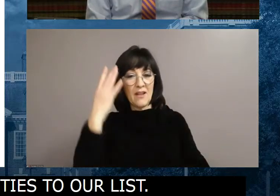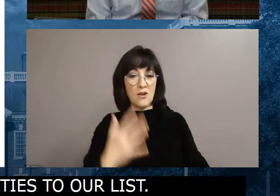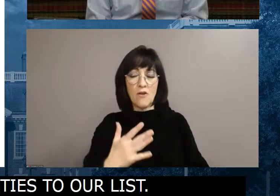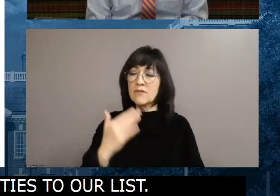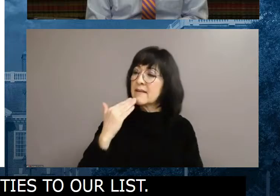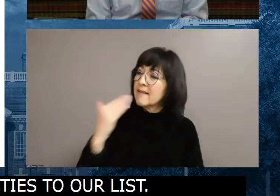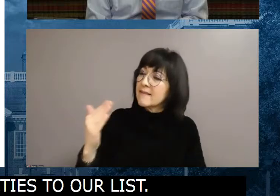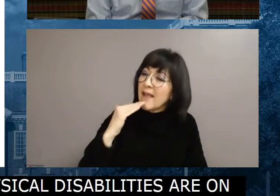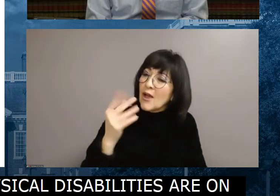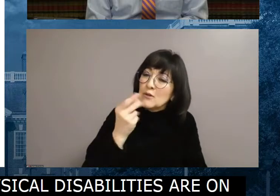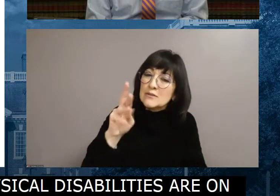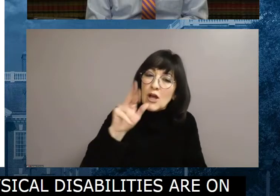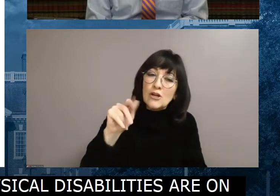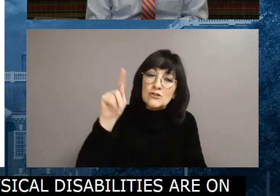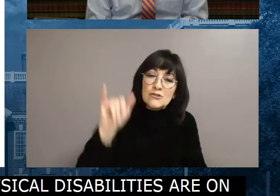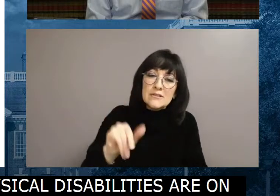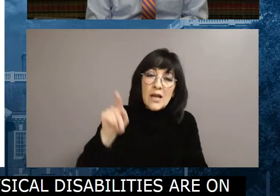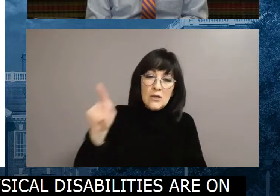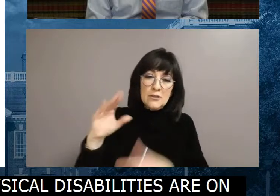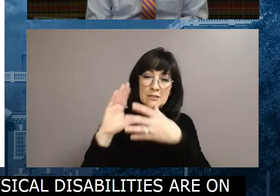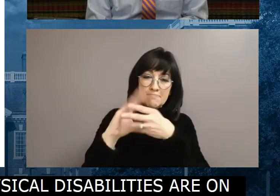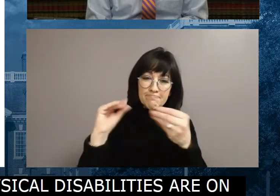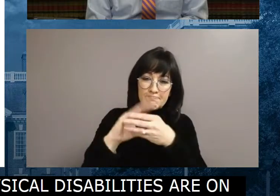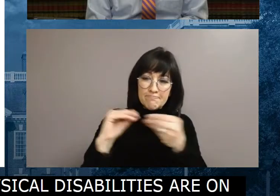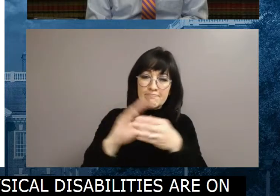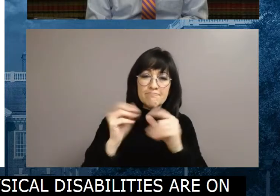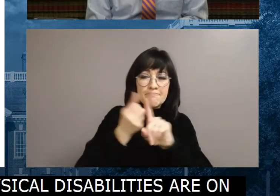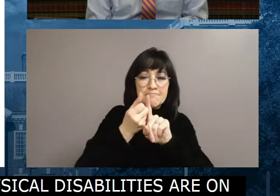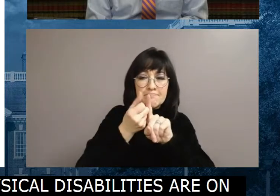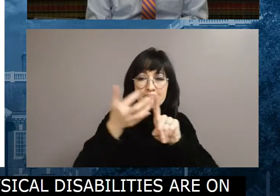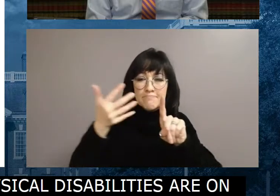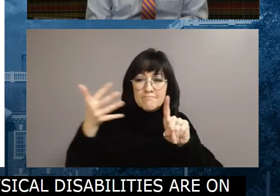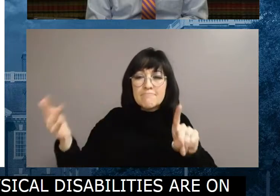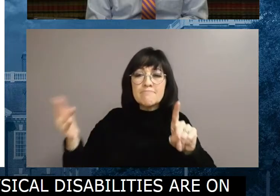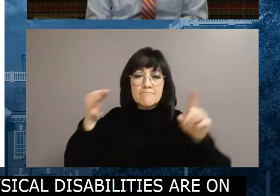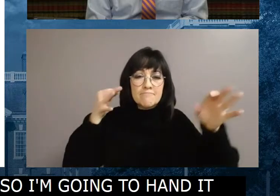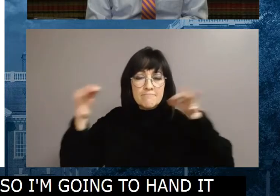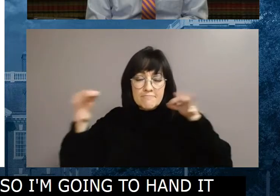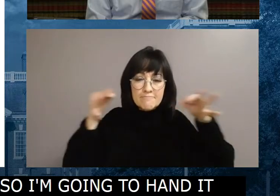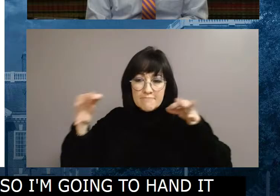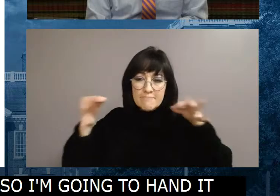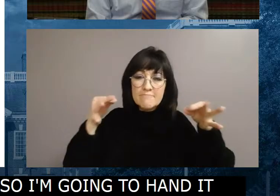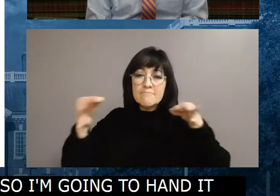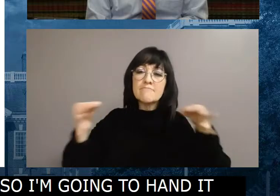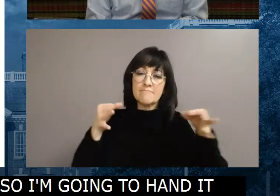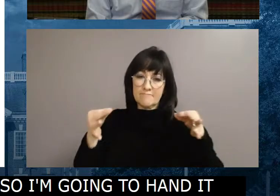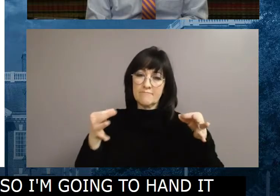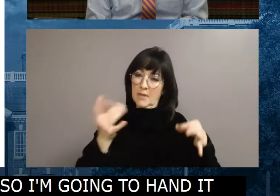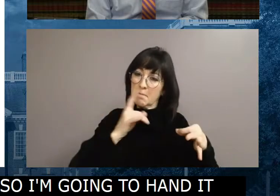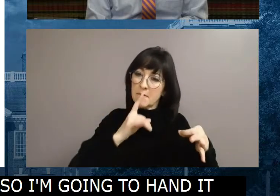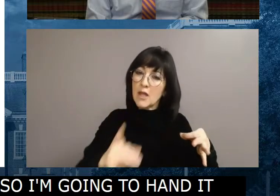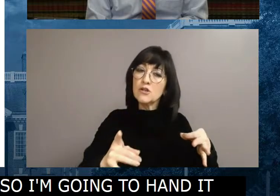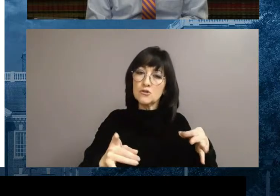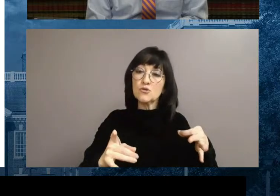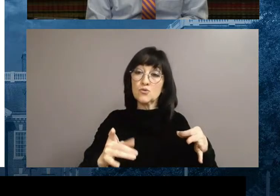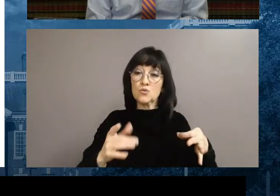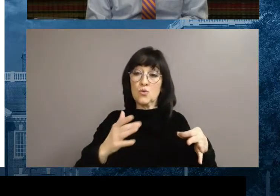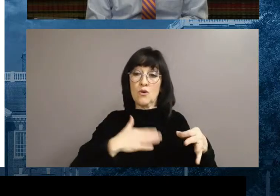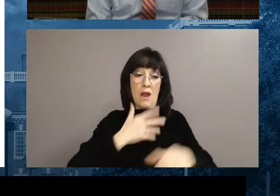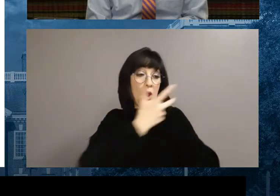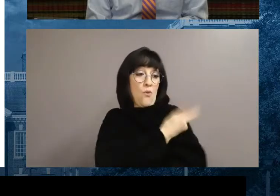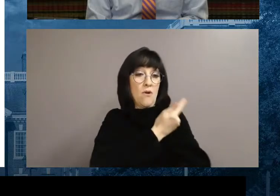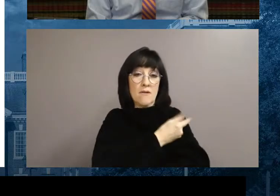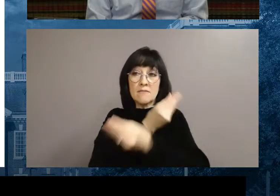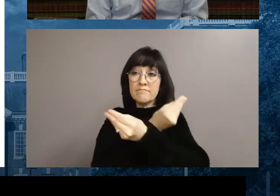those efforts to get vaccines to Delawareans in a way that's fast and fair, trying to match the supply we're